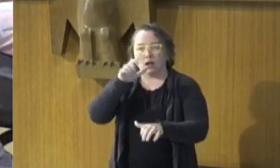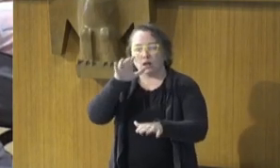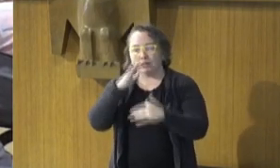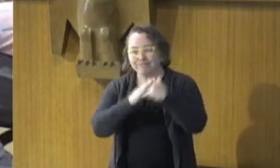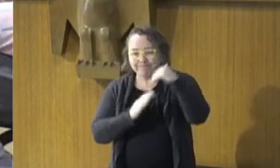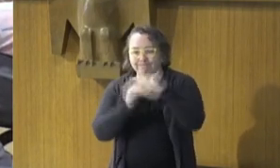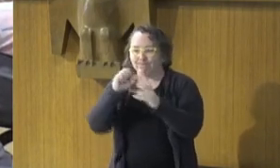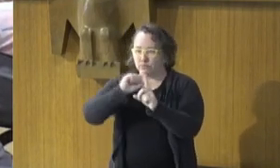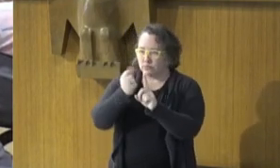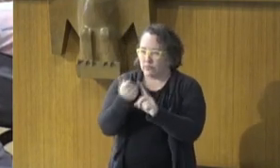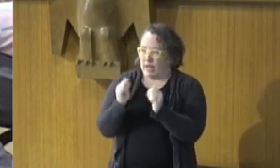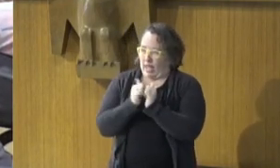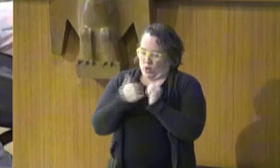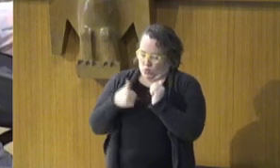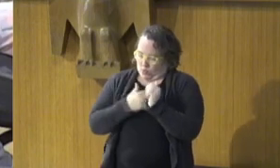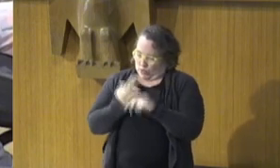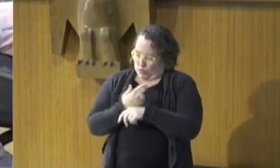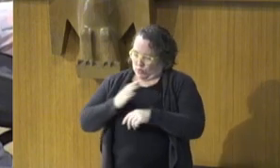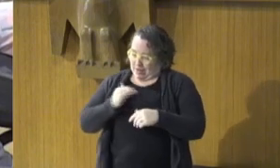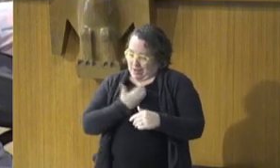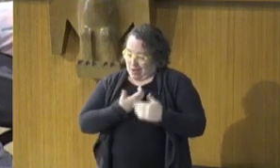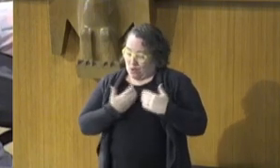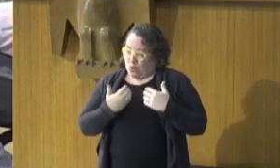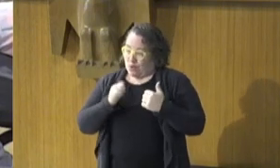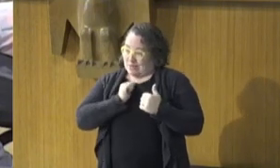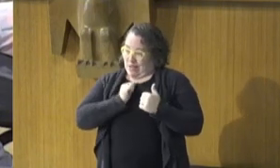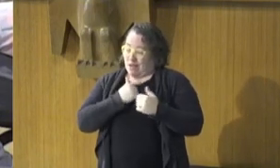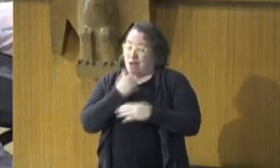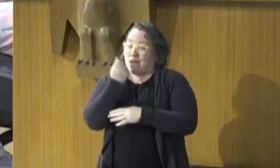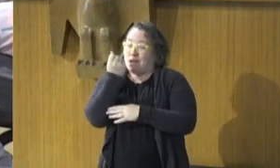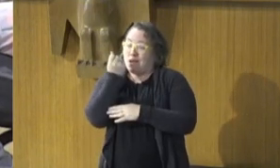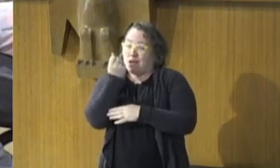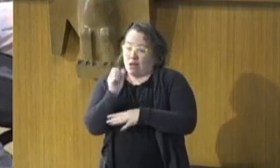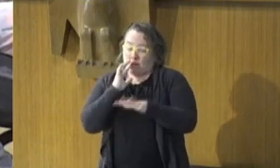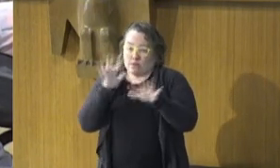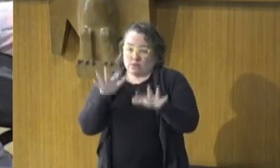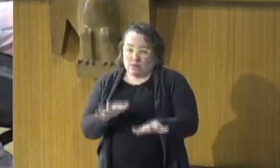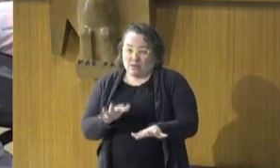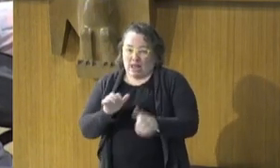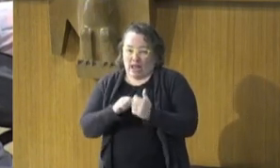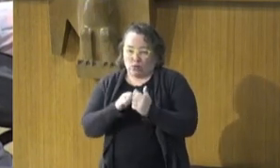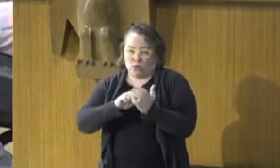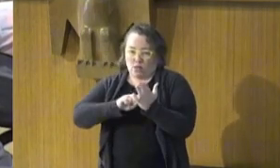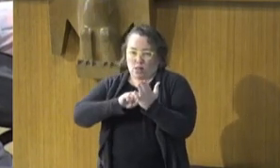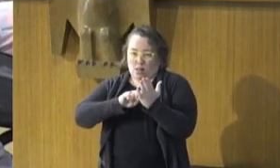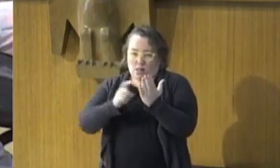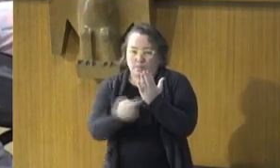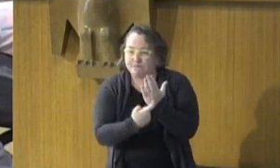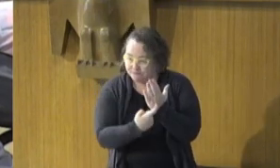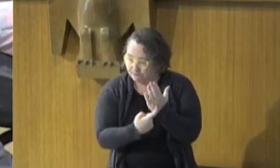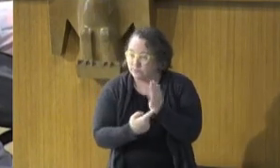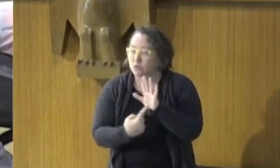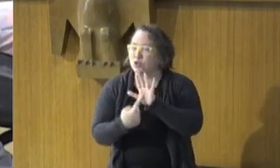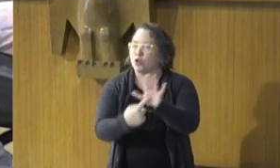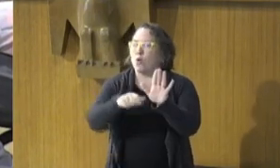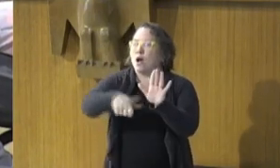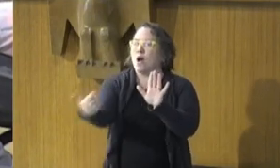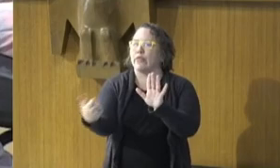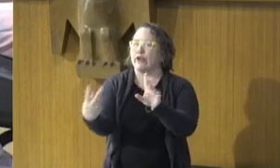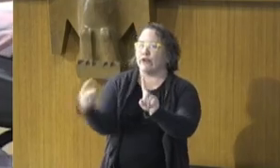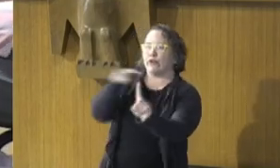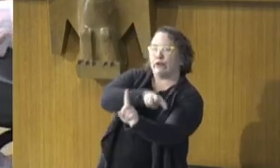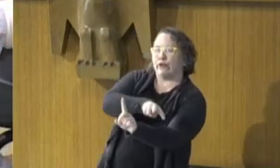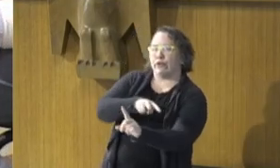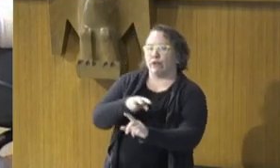using ourselves to not repay evil with more evil, but to turn, like flip the script and offer something different.